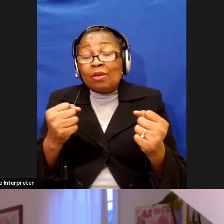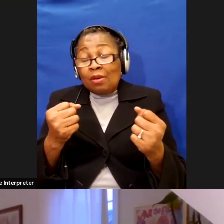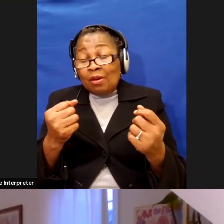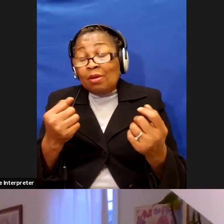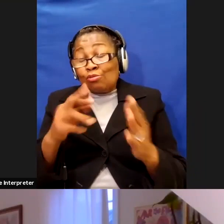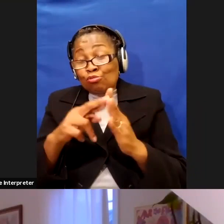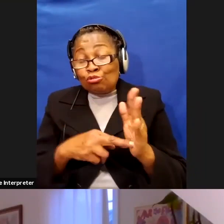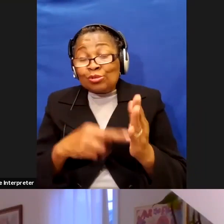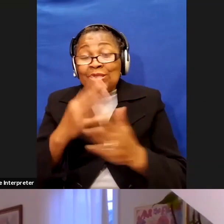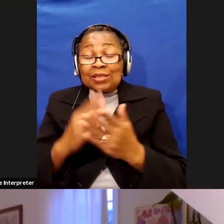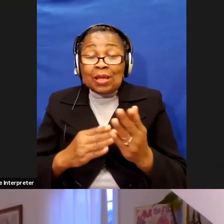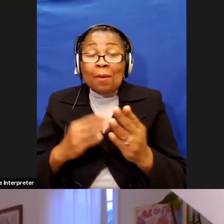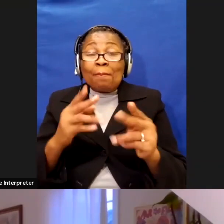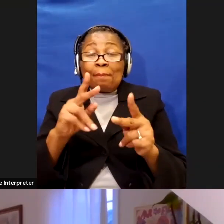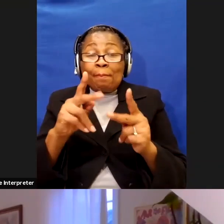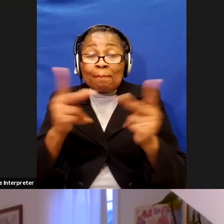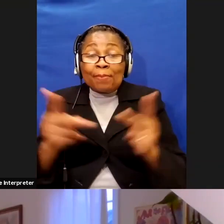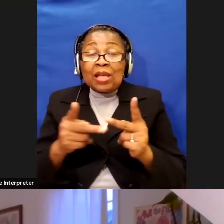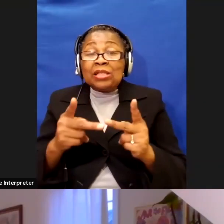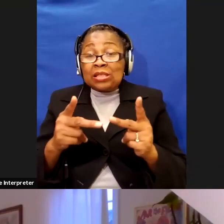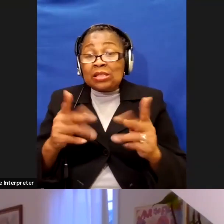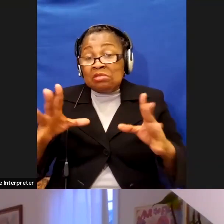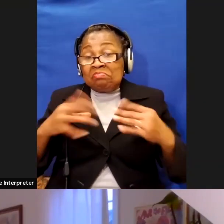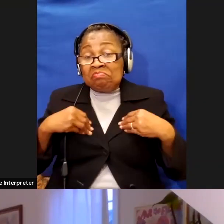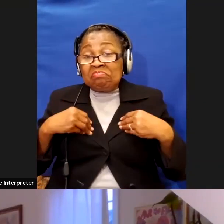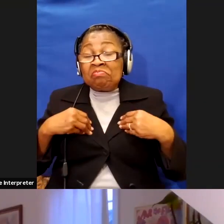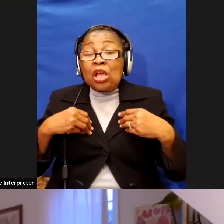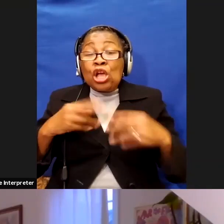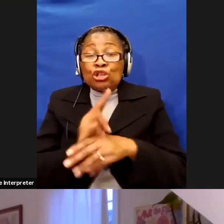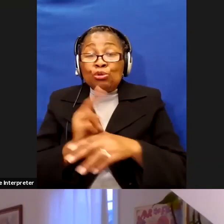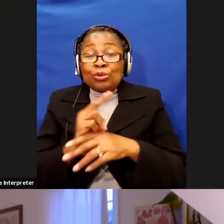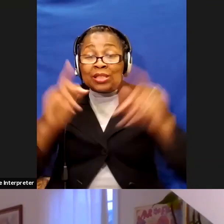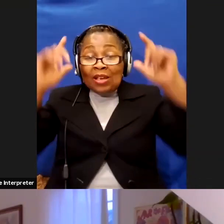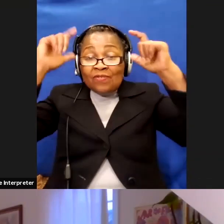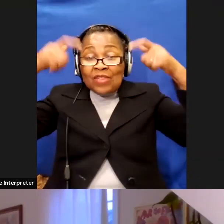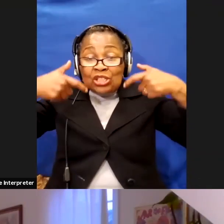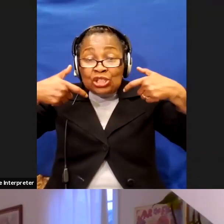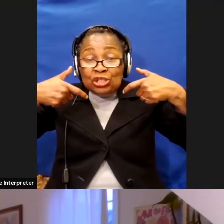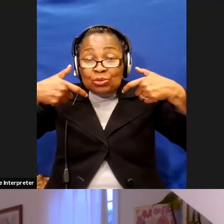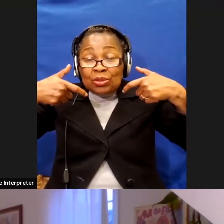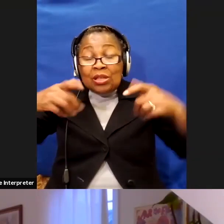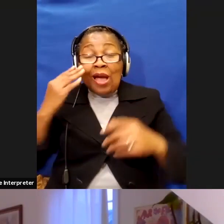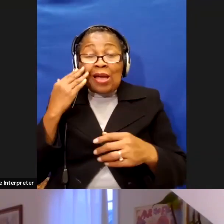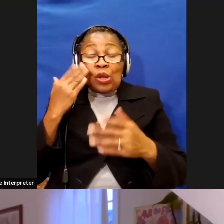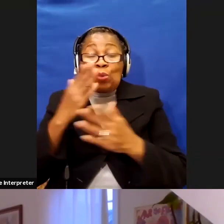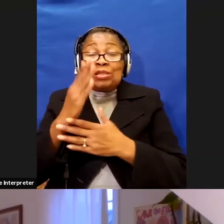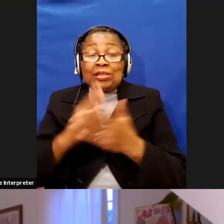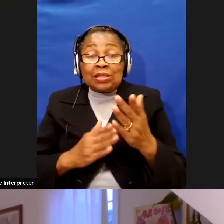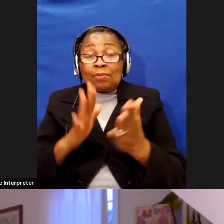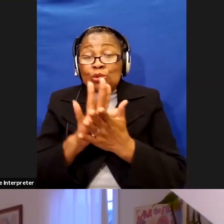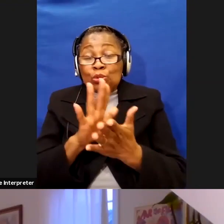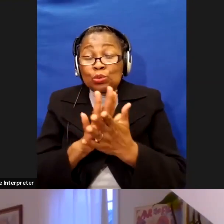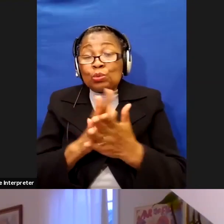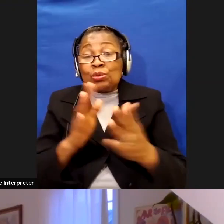are a little bit more open to using face shields. And so I know in some schools and different places